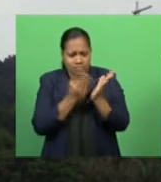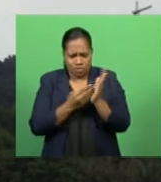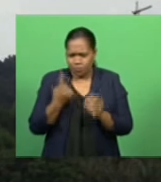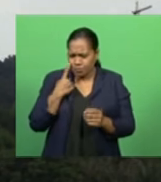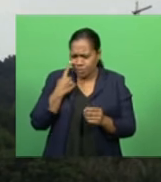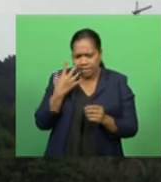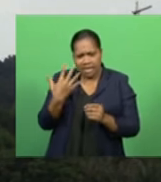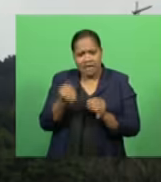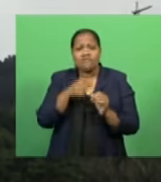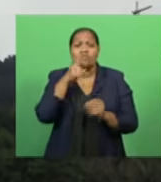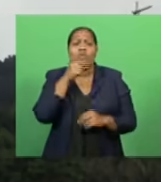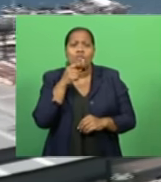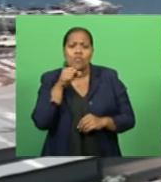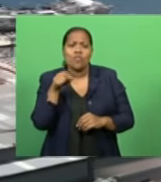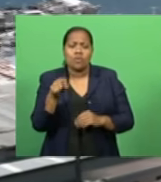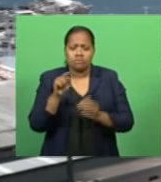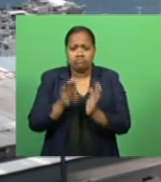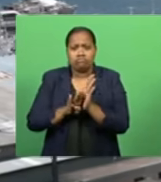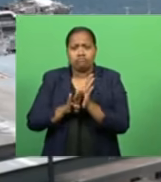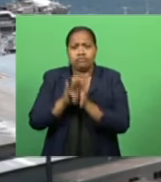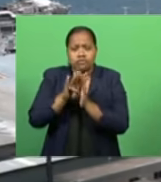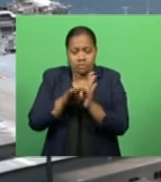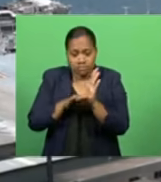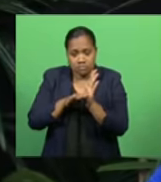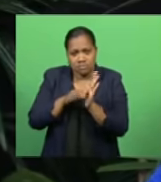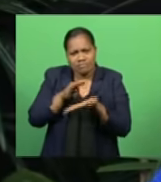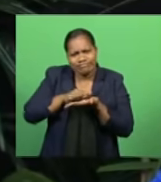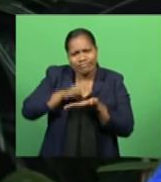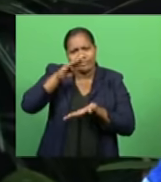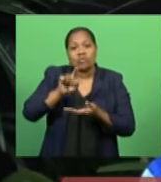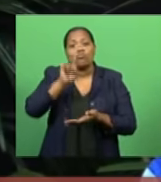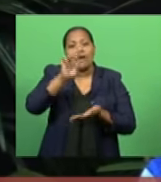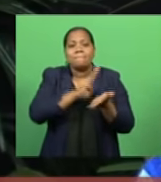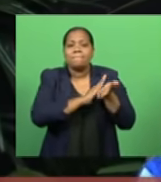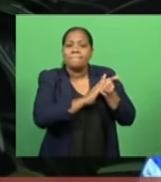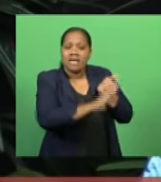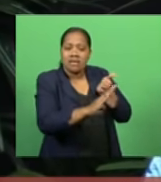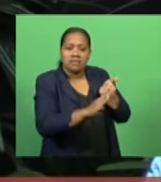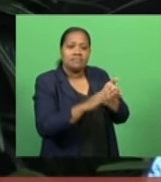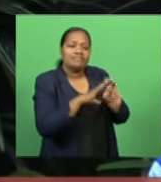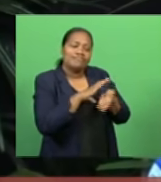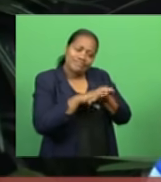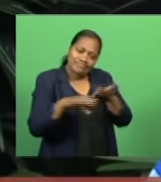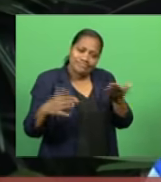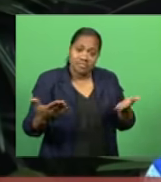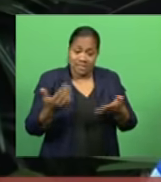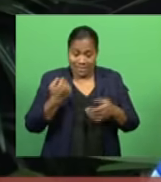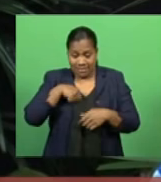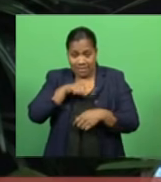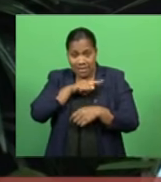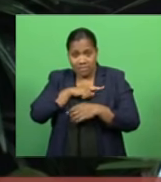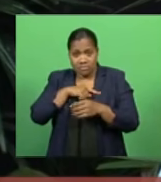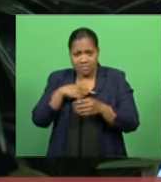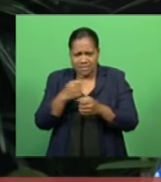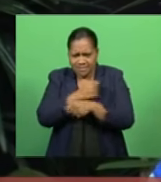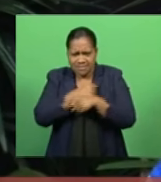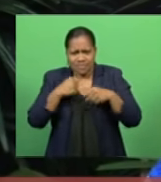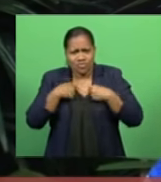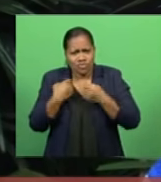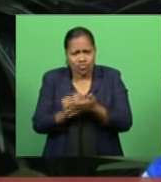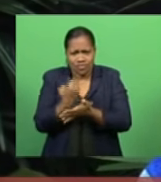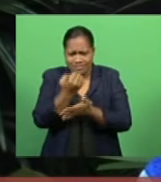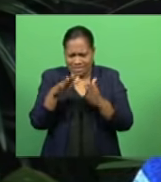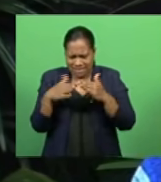obligations increase by about $1 billion. With our revenue shrunk, with the economy now in